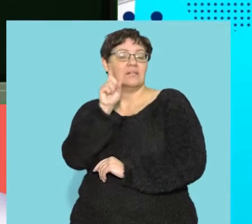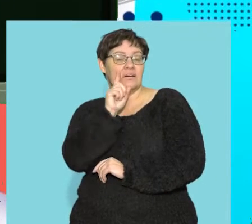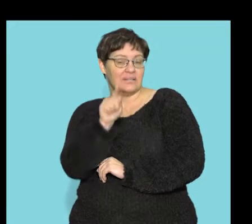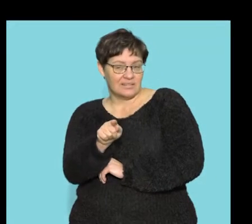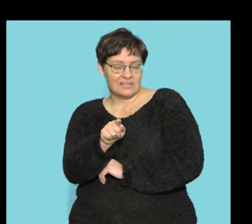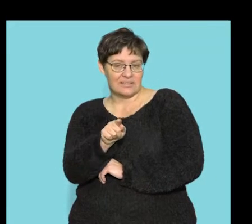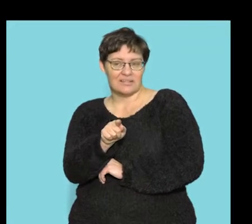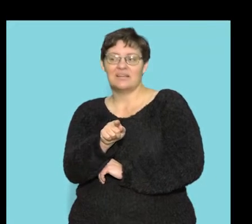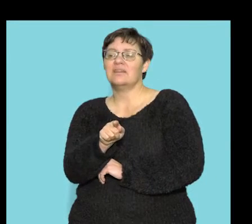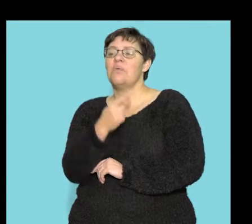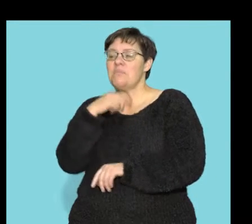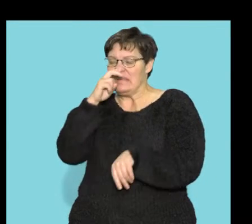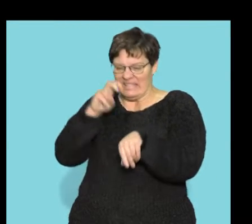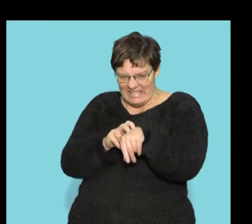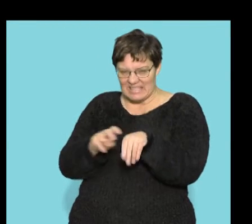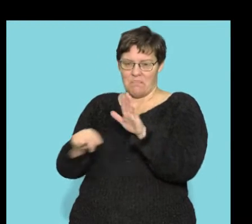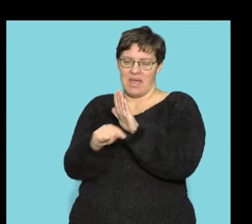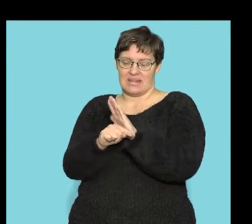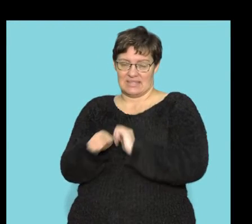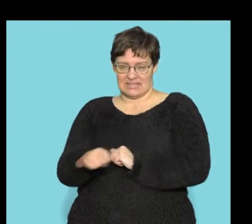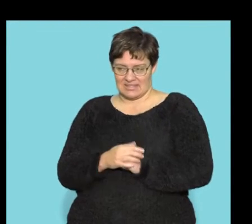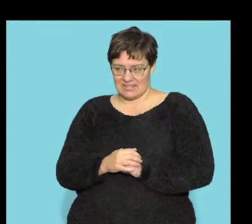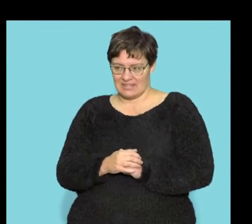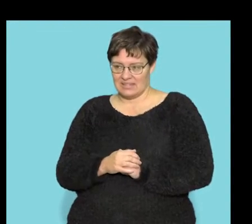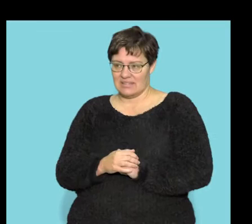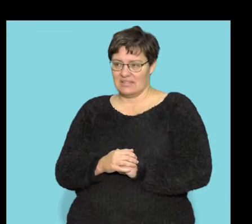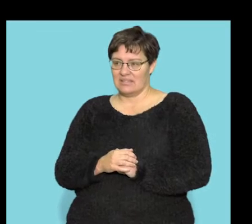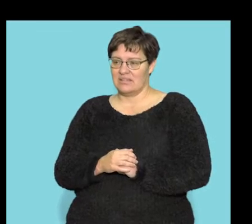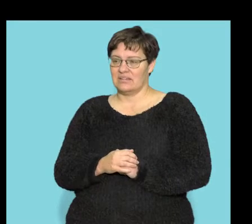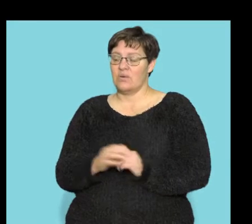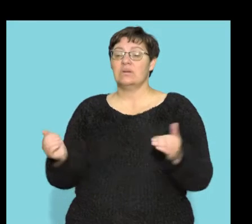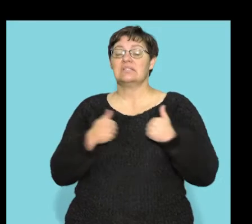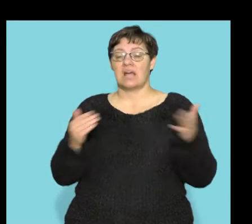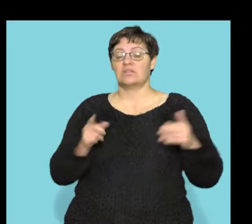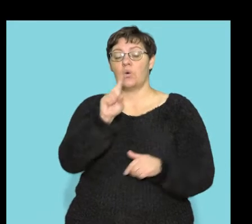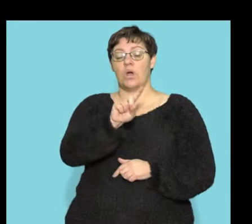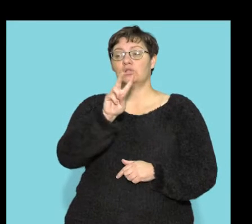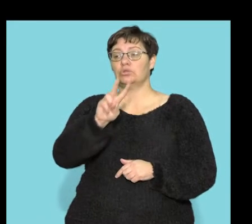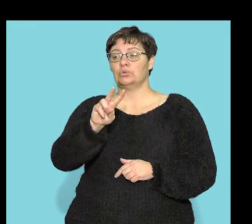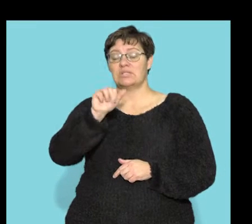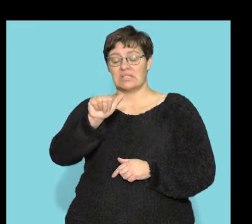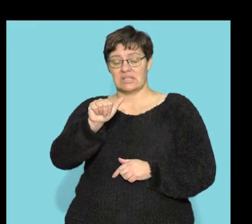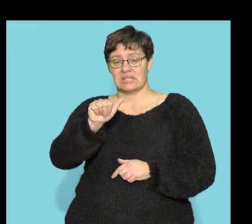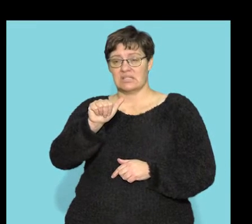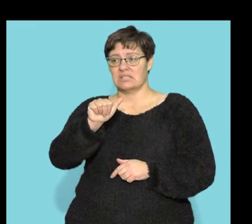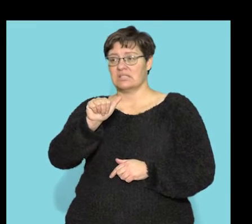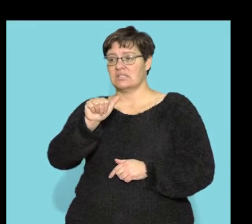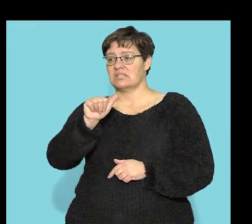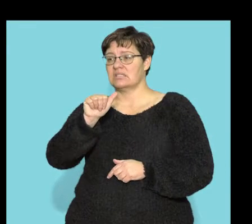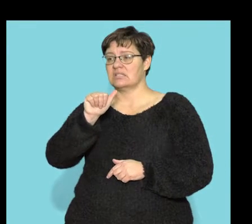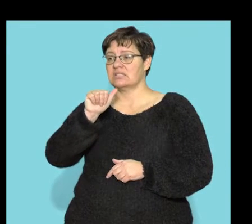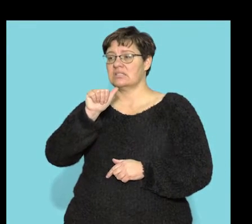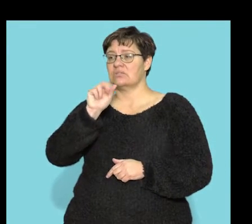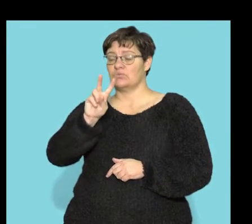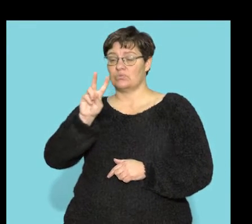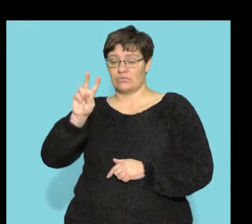Watch, that's the operation that I need. In my bracket, you start off with a 126,224, which is your given